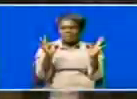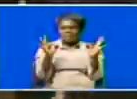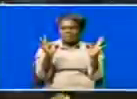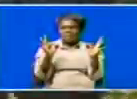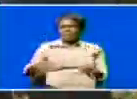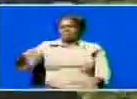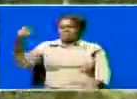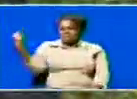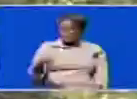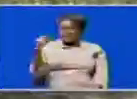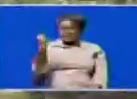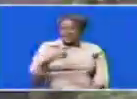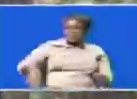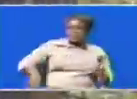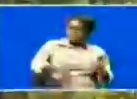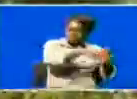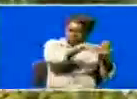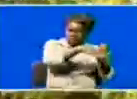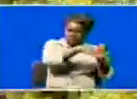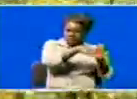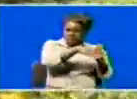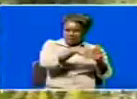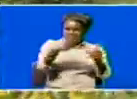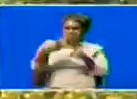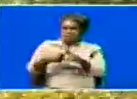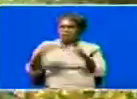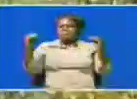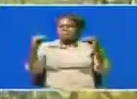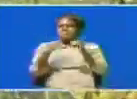were bitten and chased away from an exclusive caucus meeting.